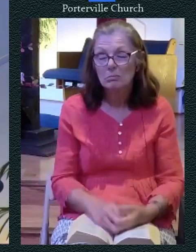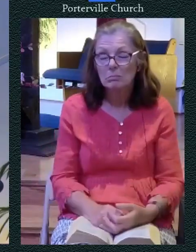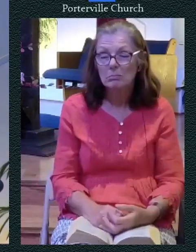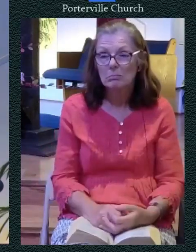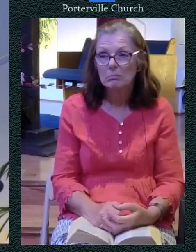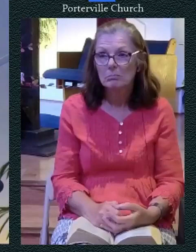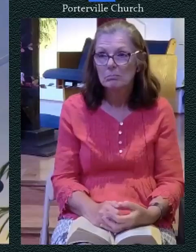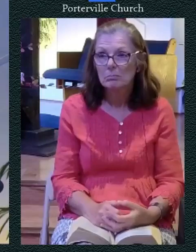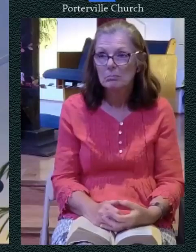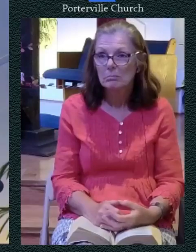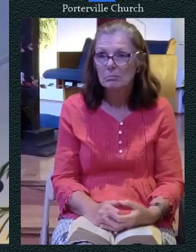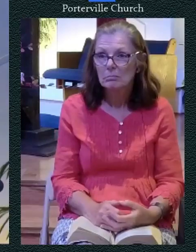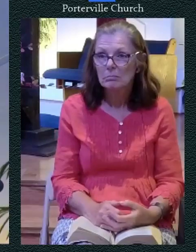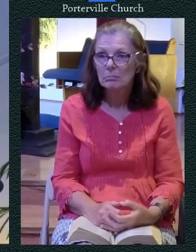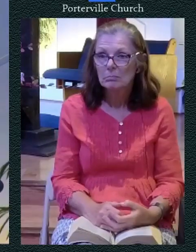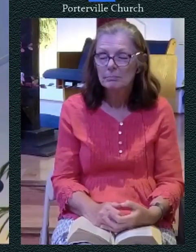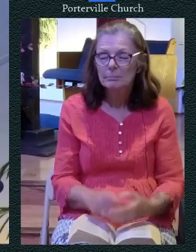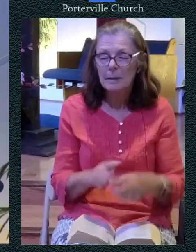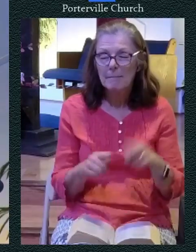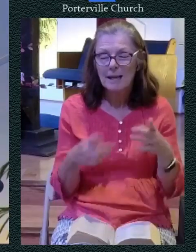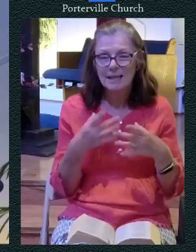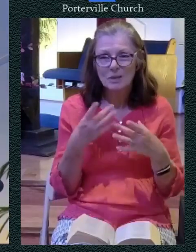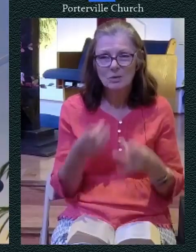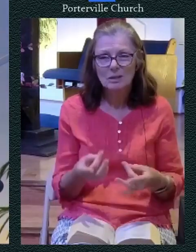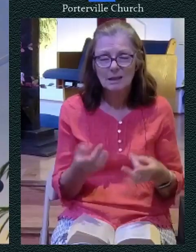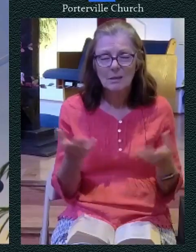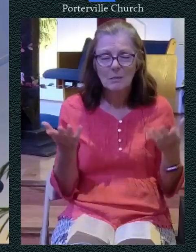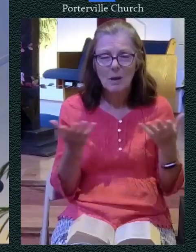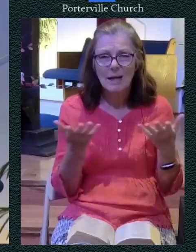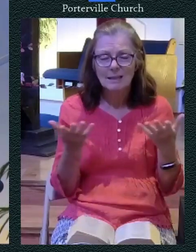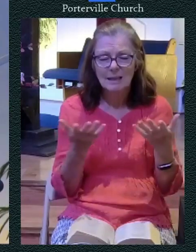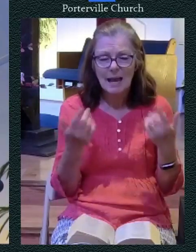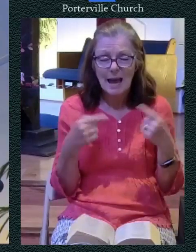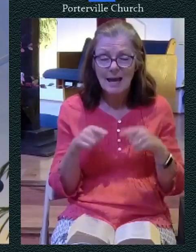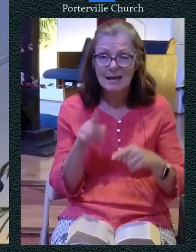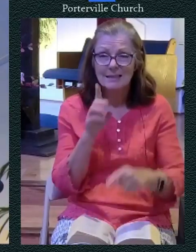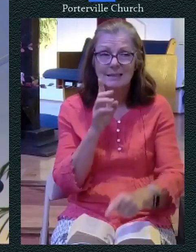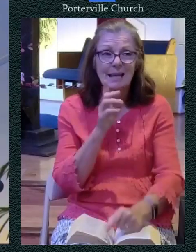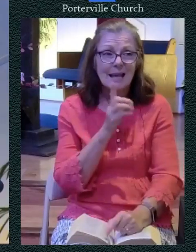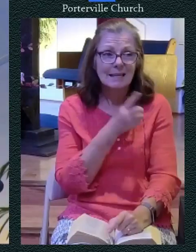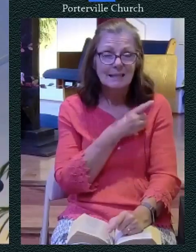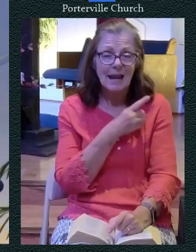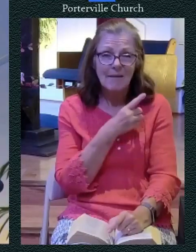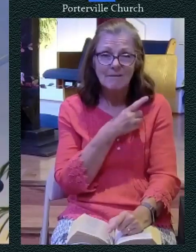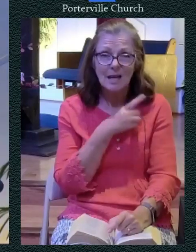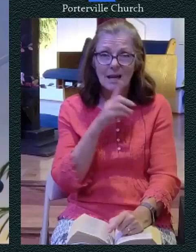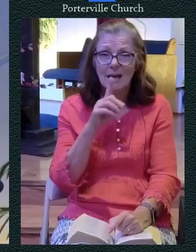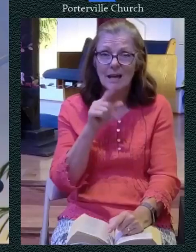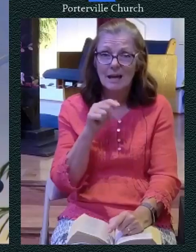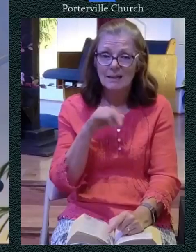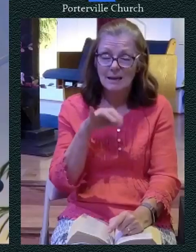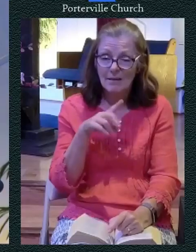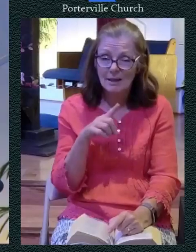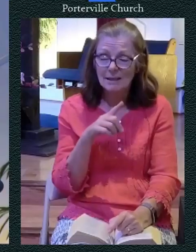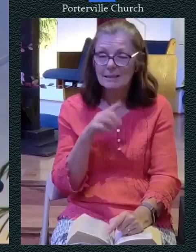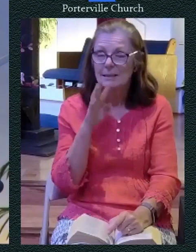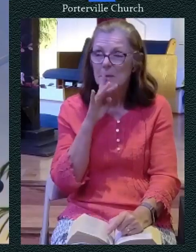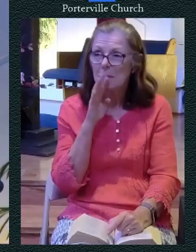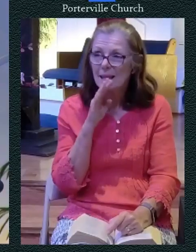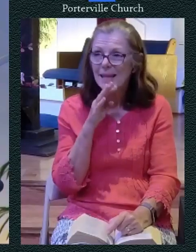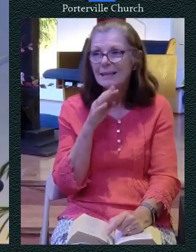But what I find interesting is that as he speaks, it's not the usual, "Lord, I need this, I need that." It is in a